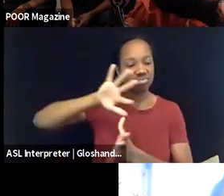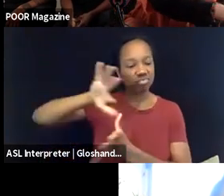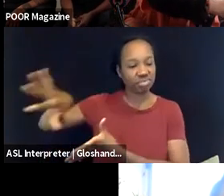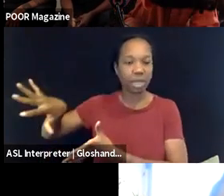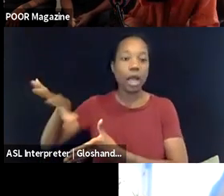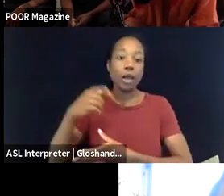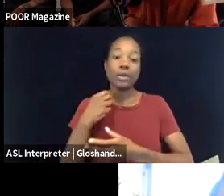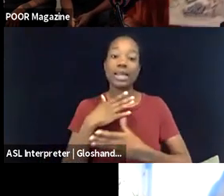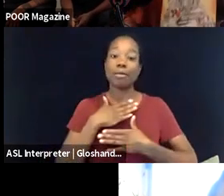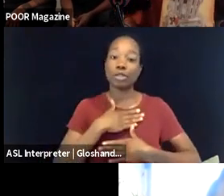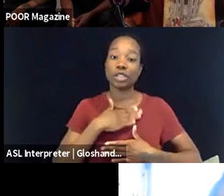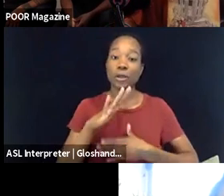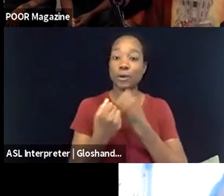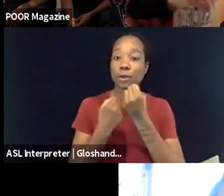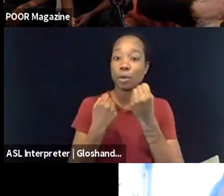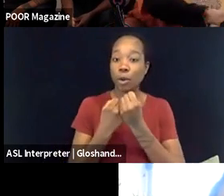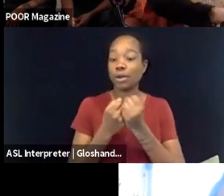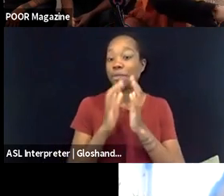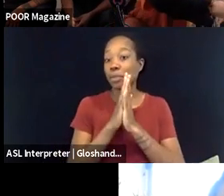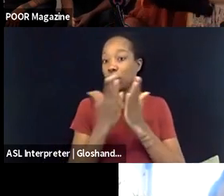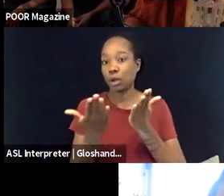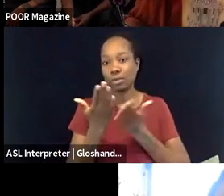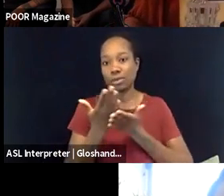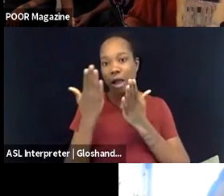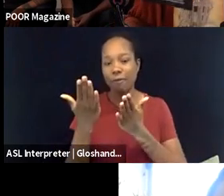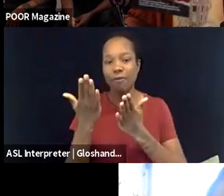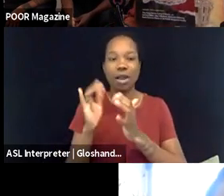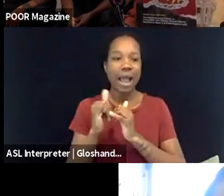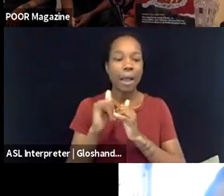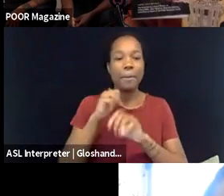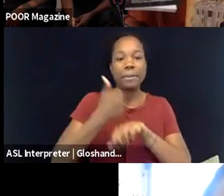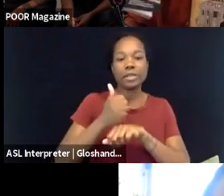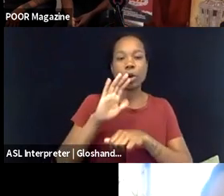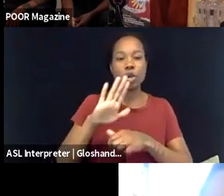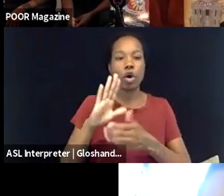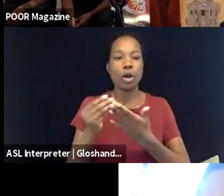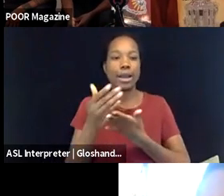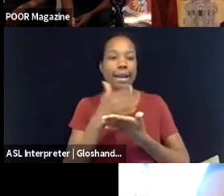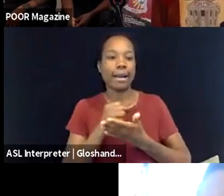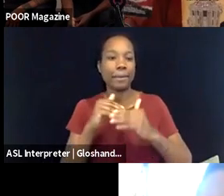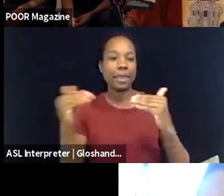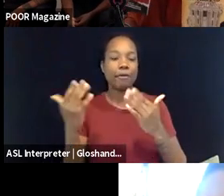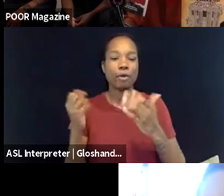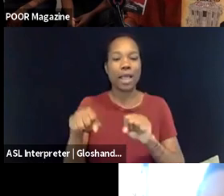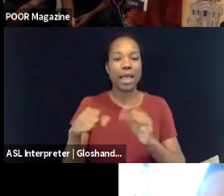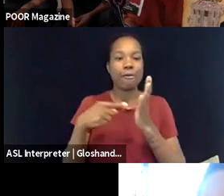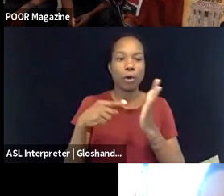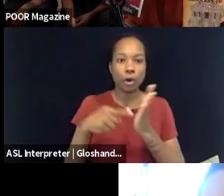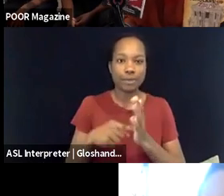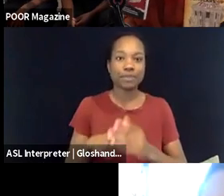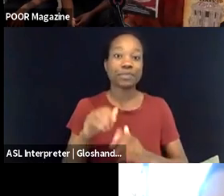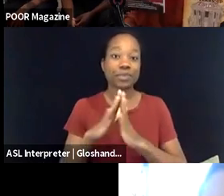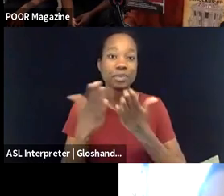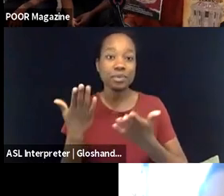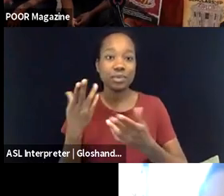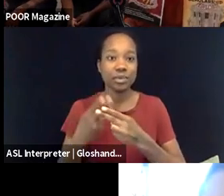The books are all on a sliding scale. This again is the book on how to not call the police ever. This is not something